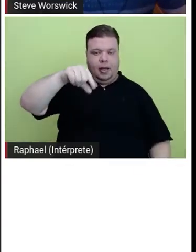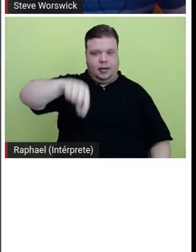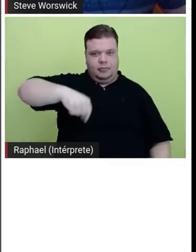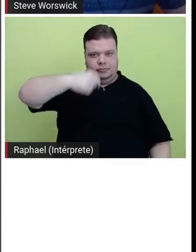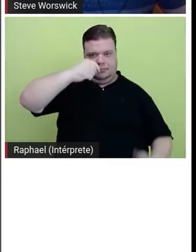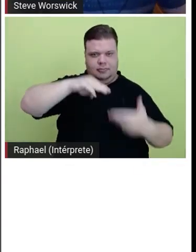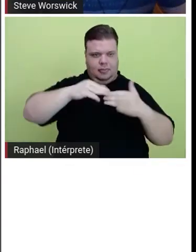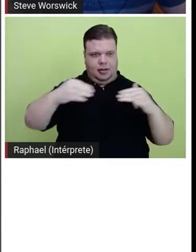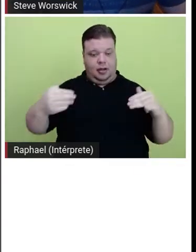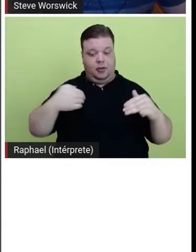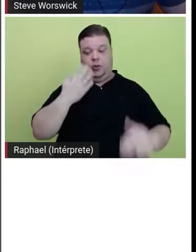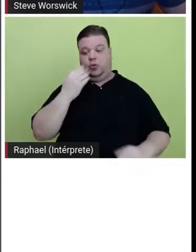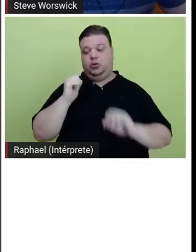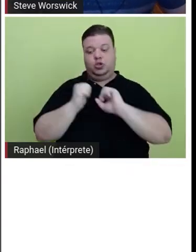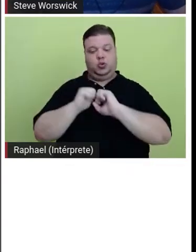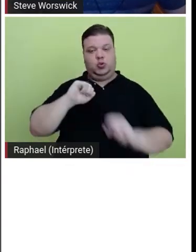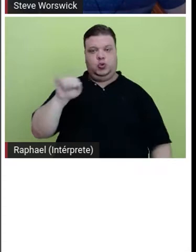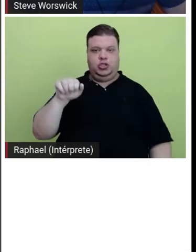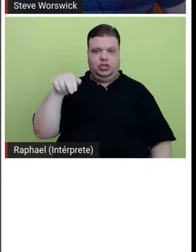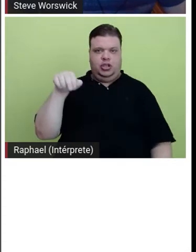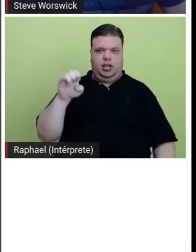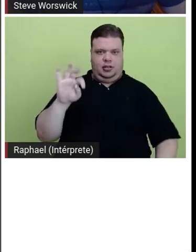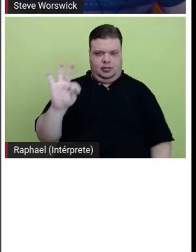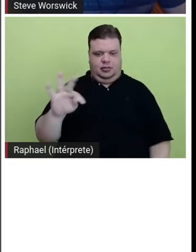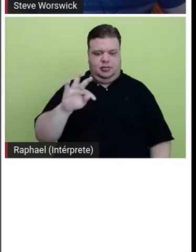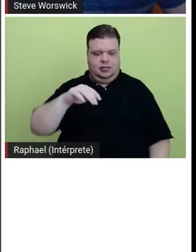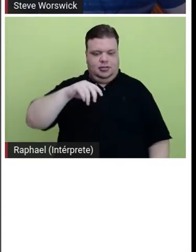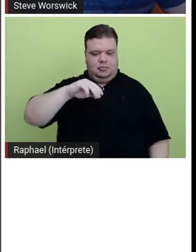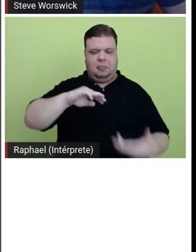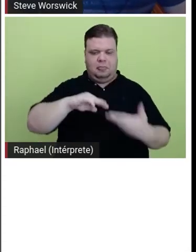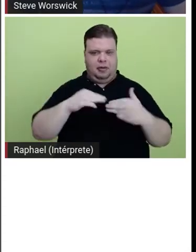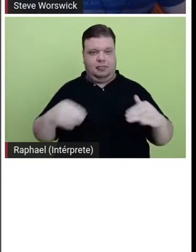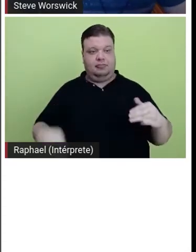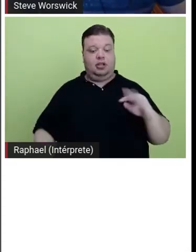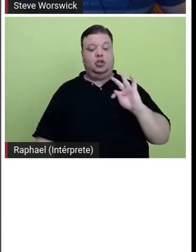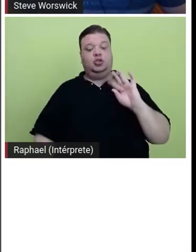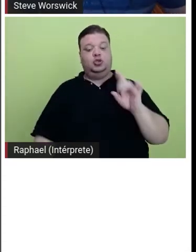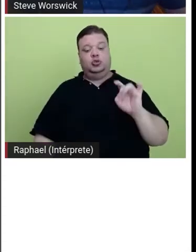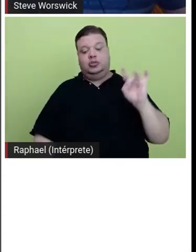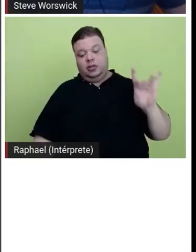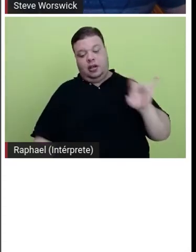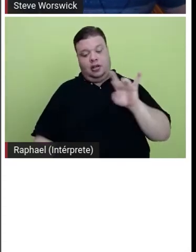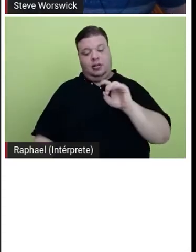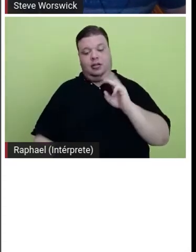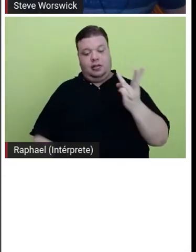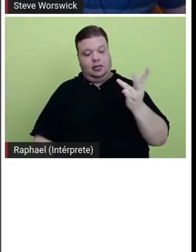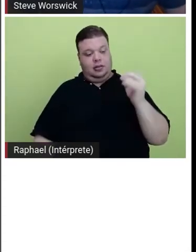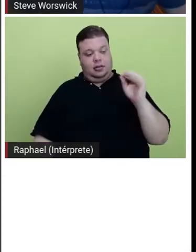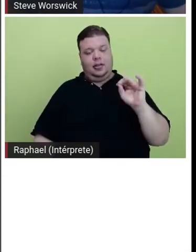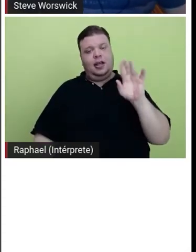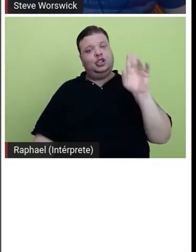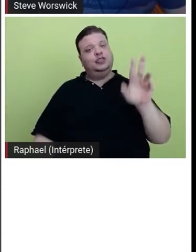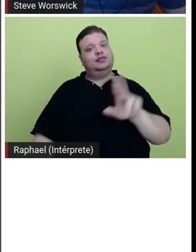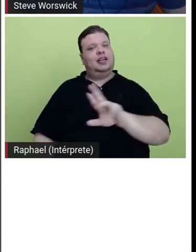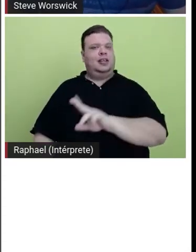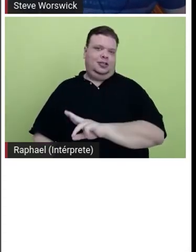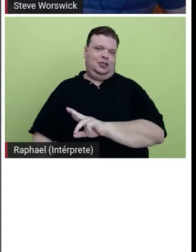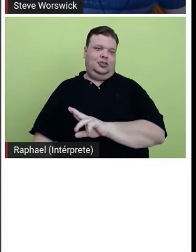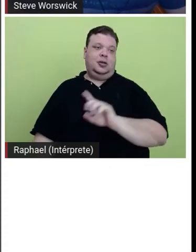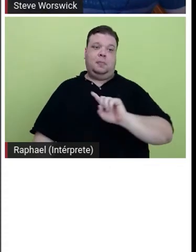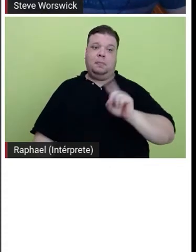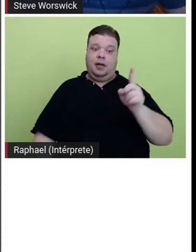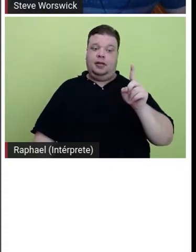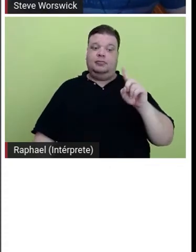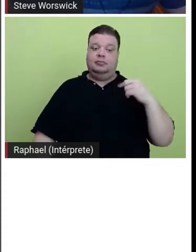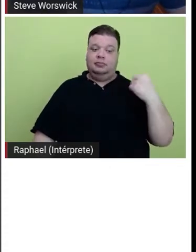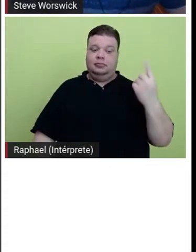Another popular one just at the bottom is something called the Winograd schemas. Now, these are where the pronouns of a object can